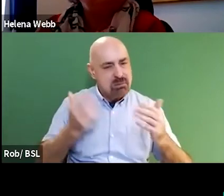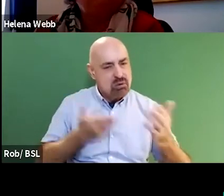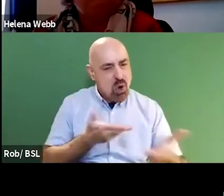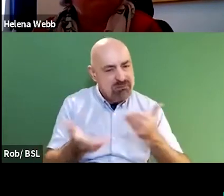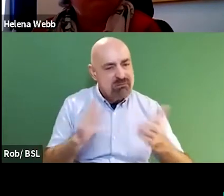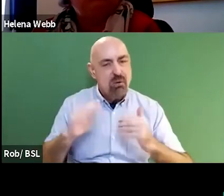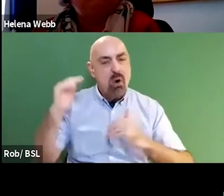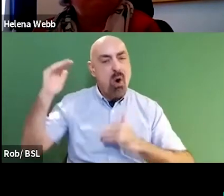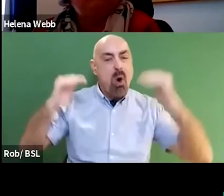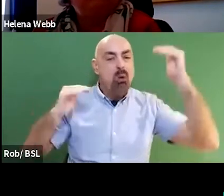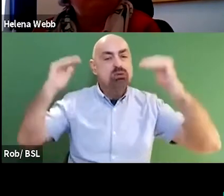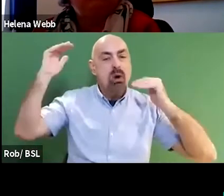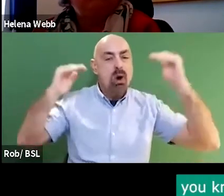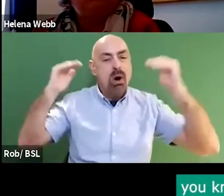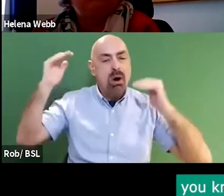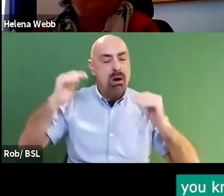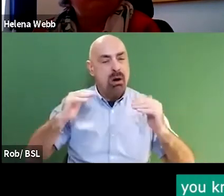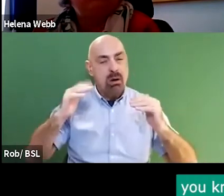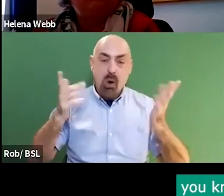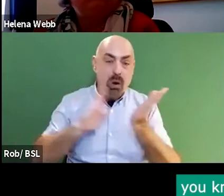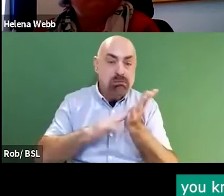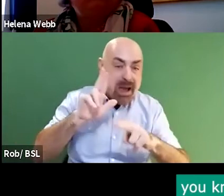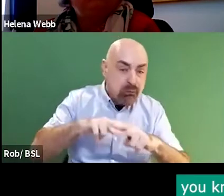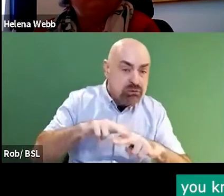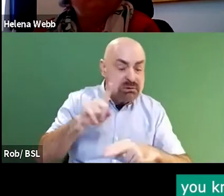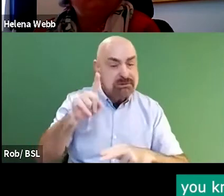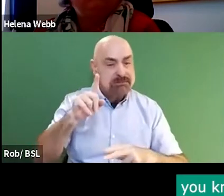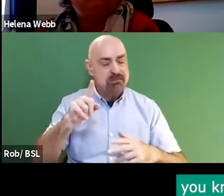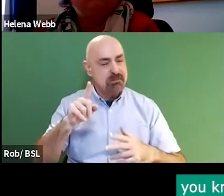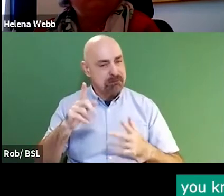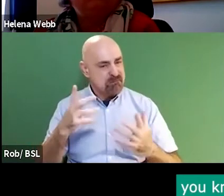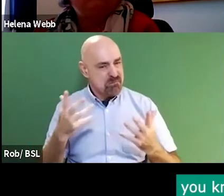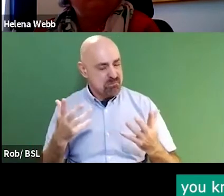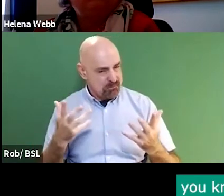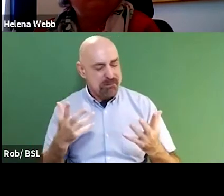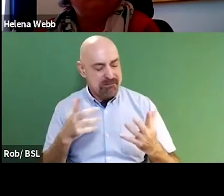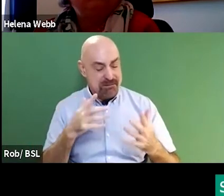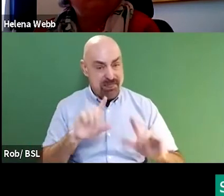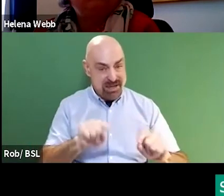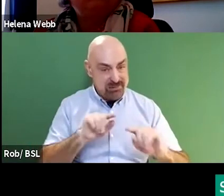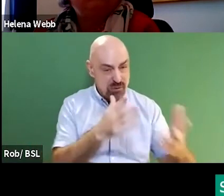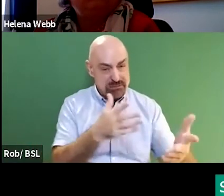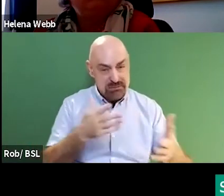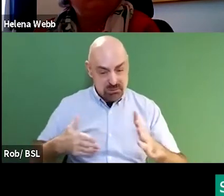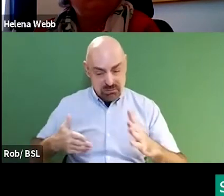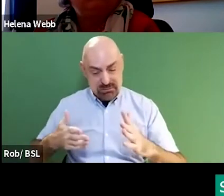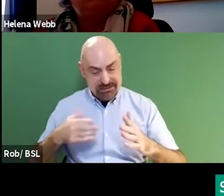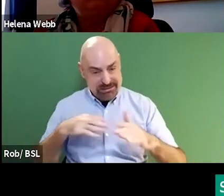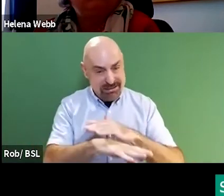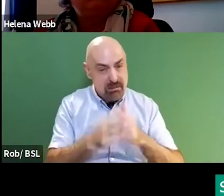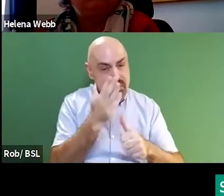deliver more parental based services, like some of our We Are With You or domestic abuse services. So we